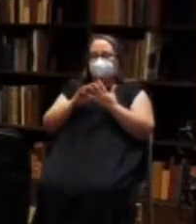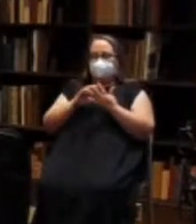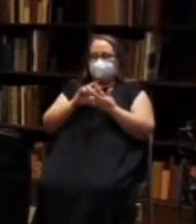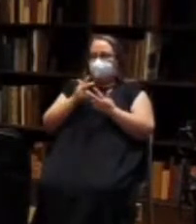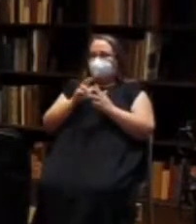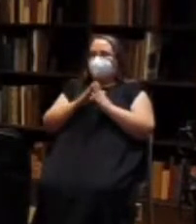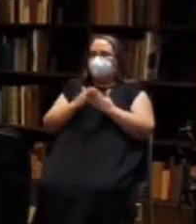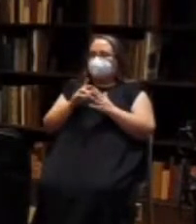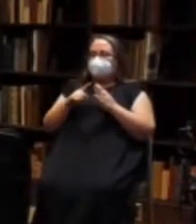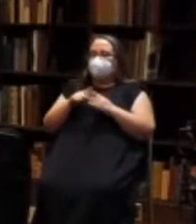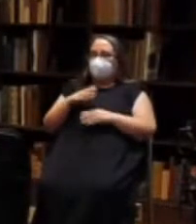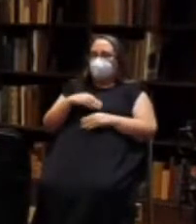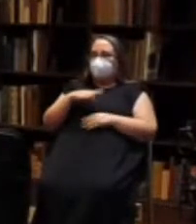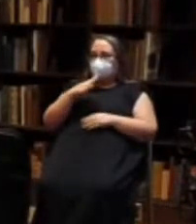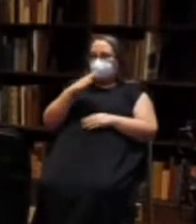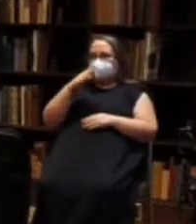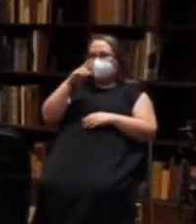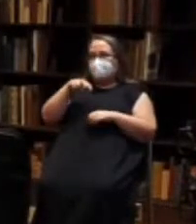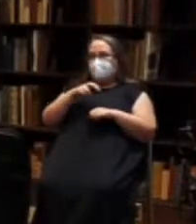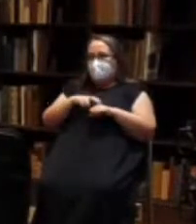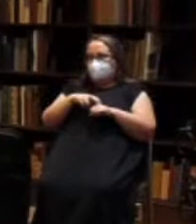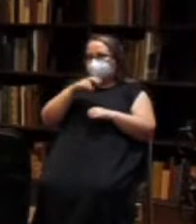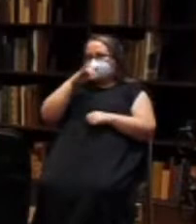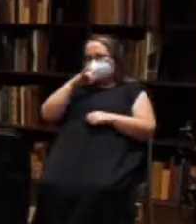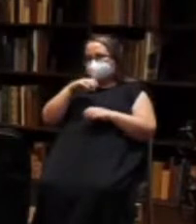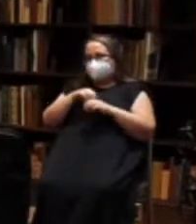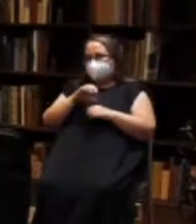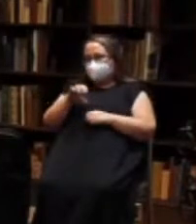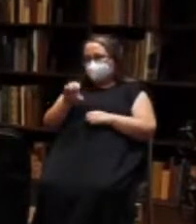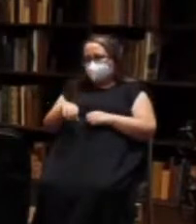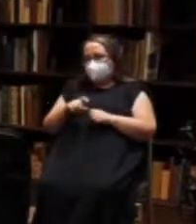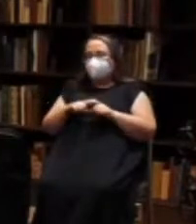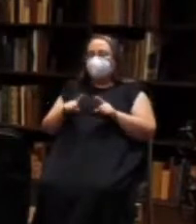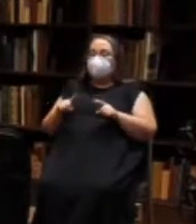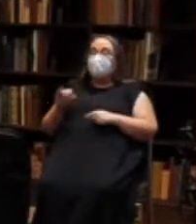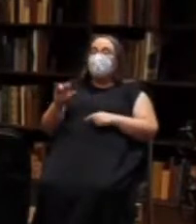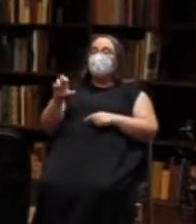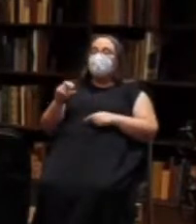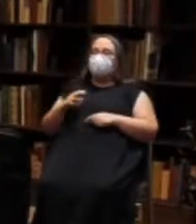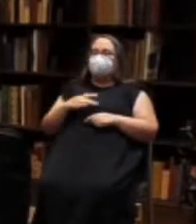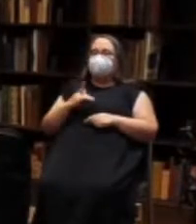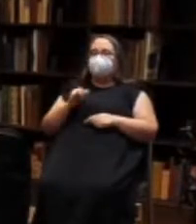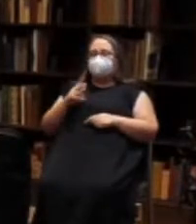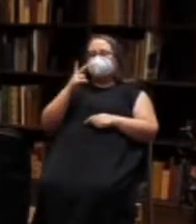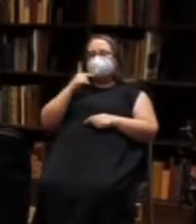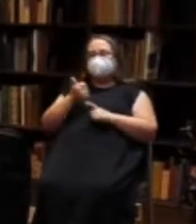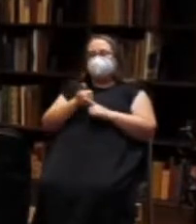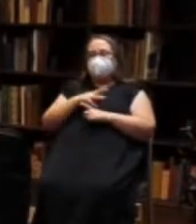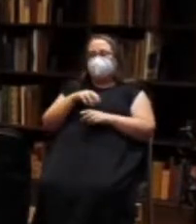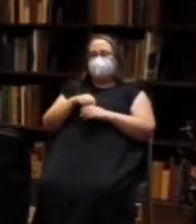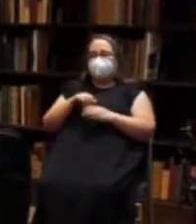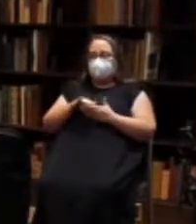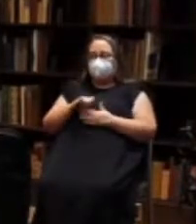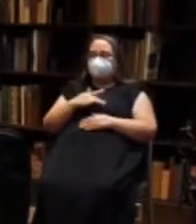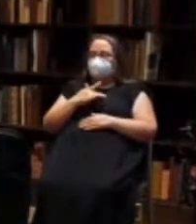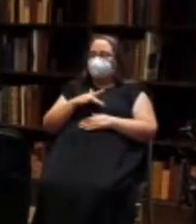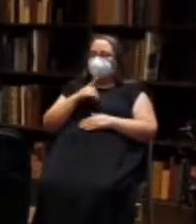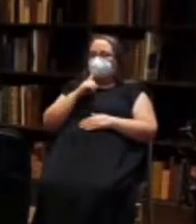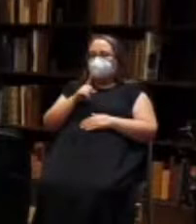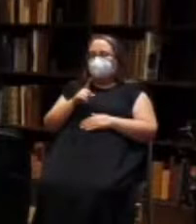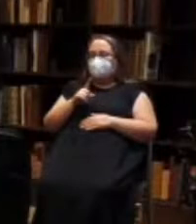about white Irish kids in Chicago. But Cornish felt like he could see himself in that. He felt a